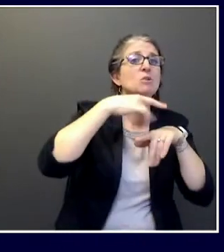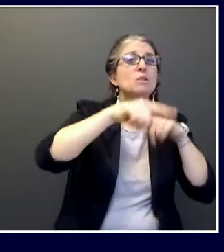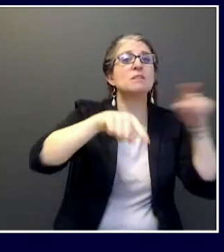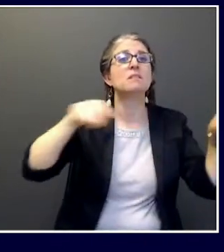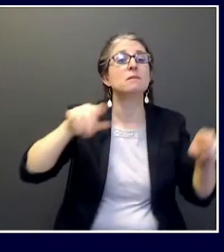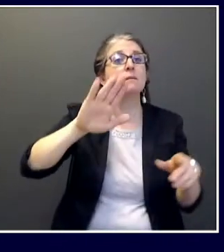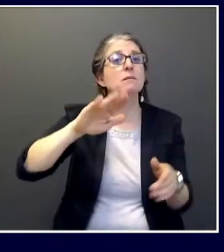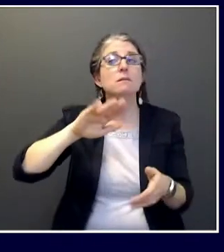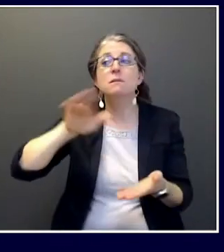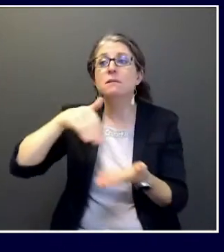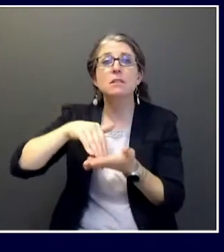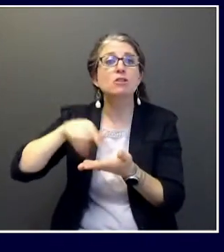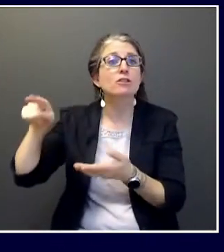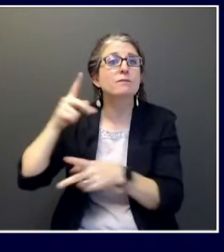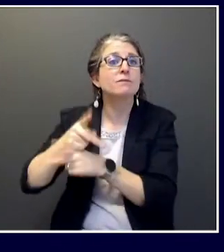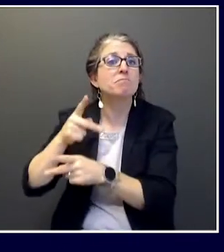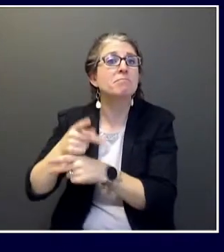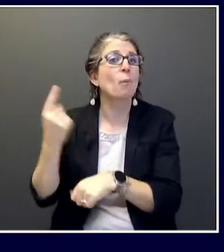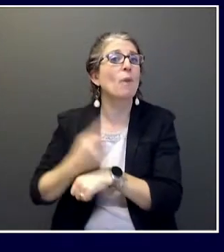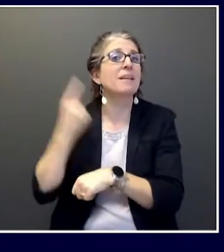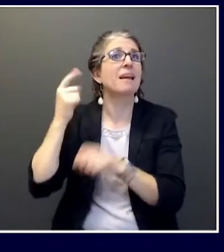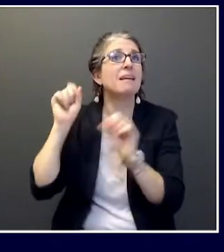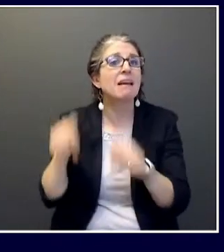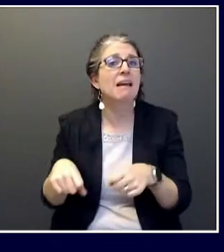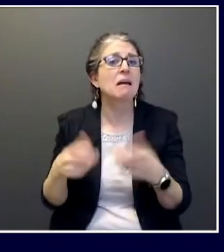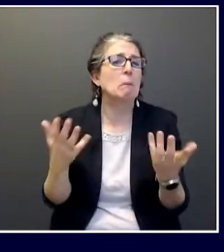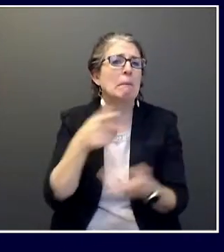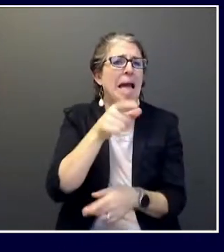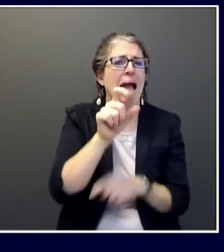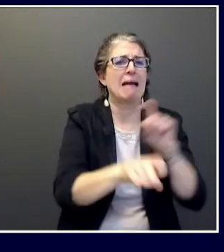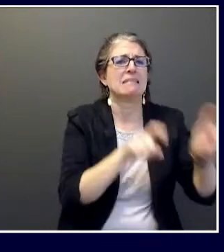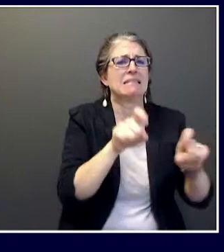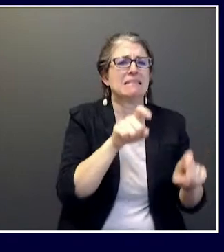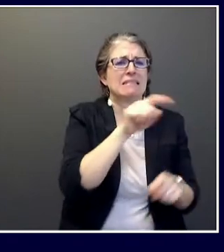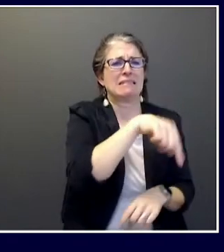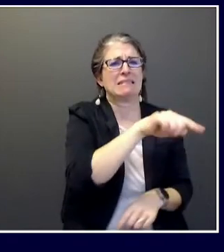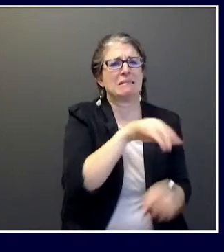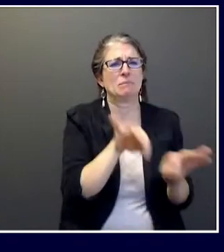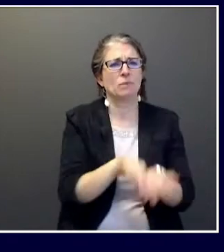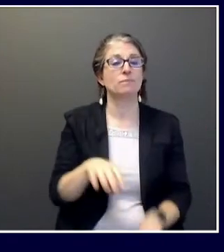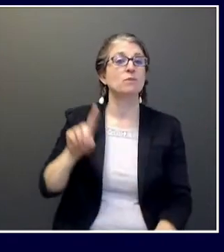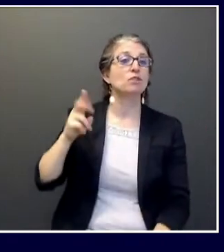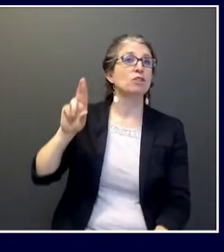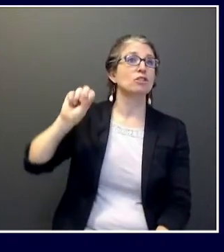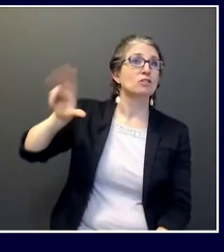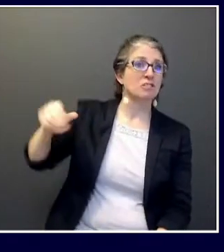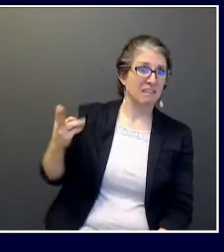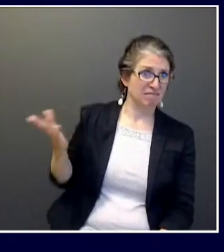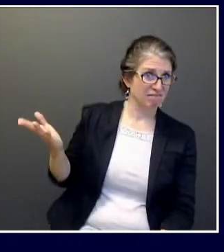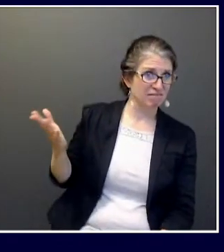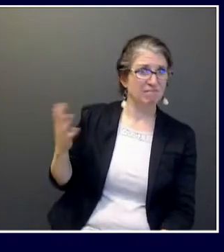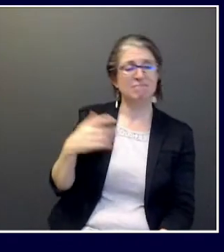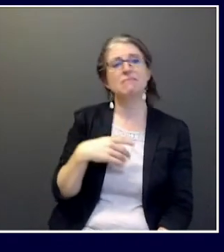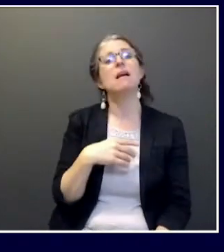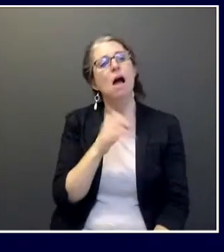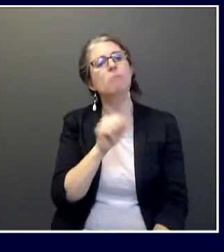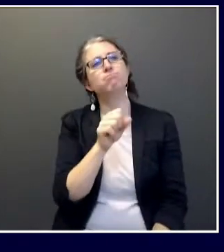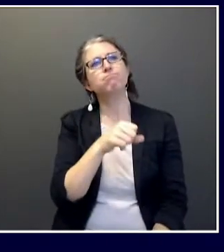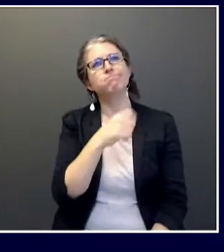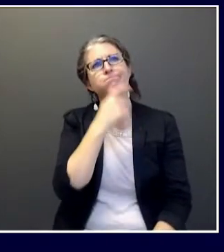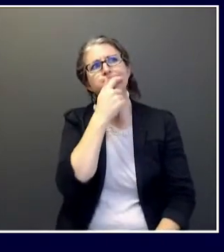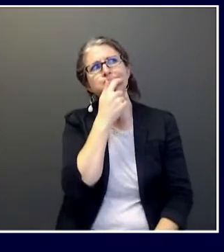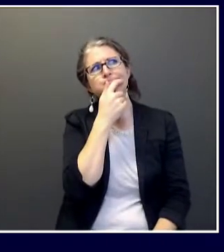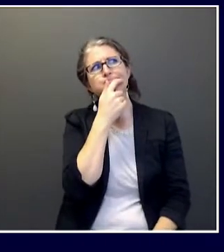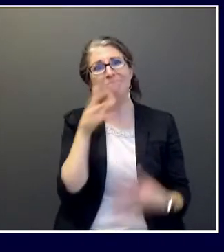are providing some sort of short-term relief. But Director Shah, did you want to add anything to that? No, I was going to pick up on the exact point, Evan. That's certainly a